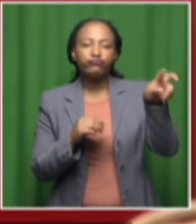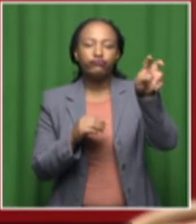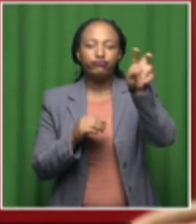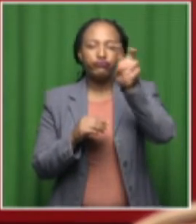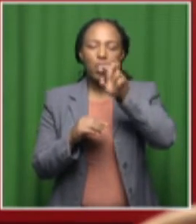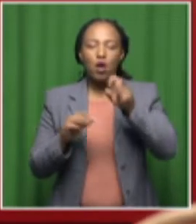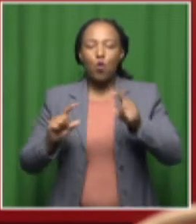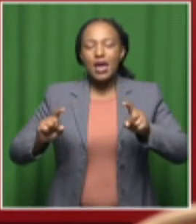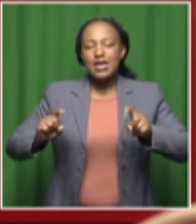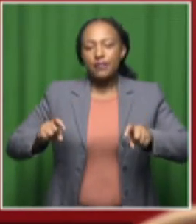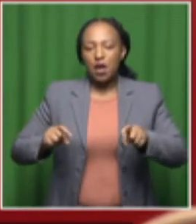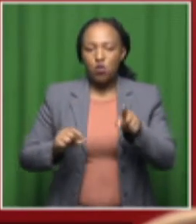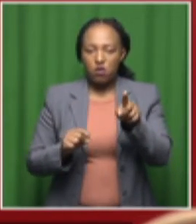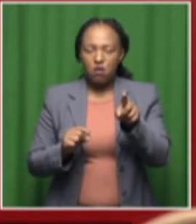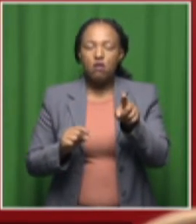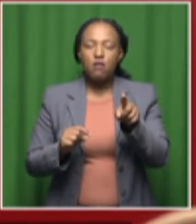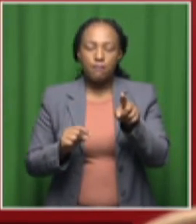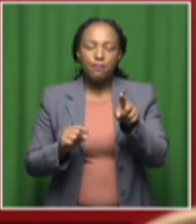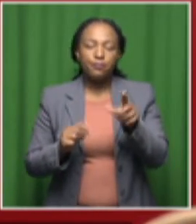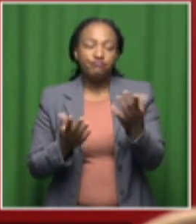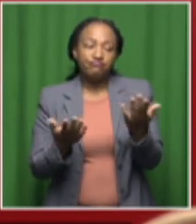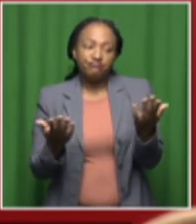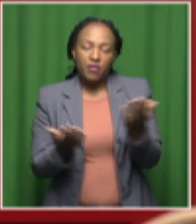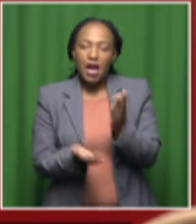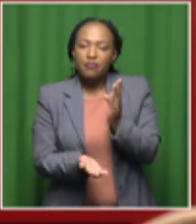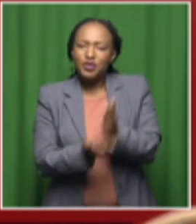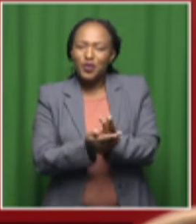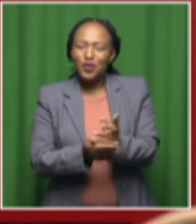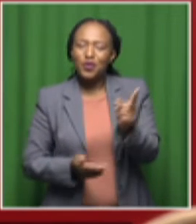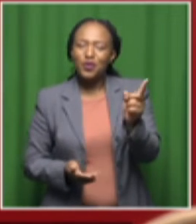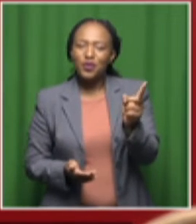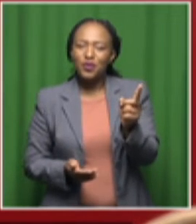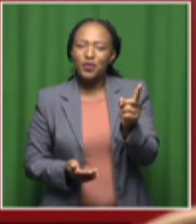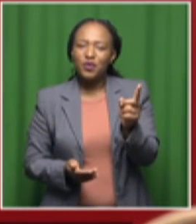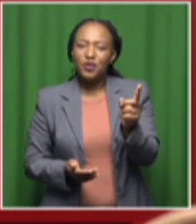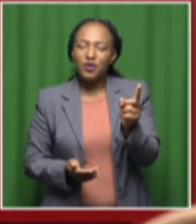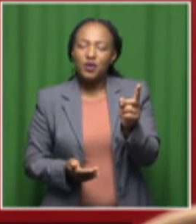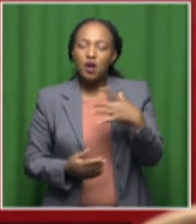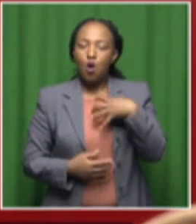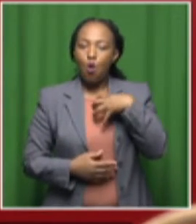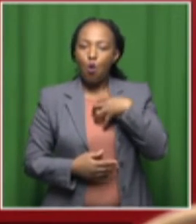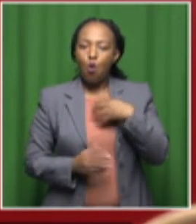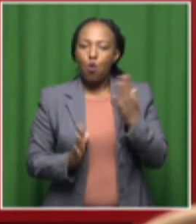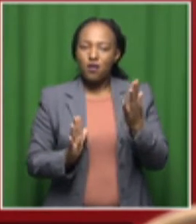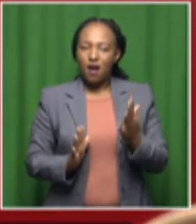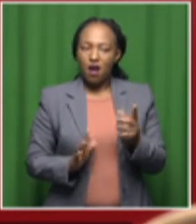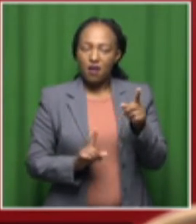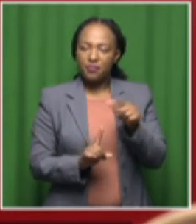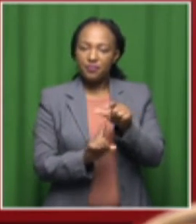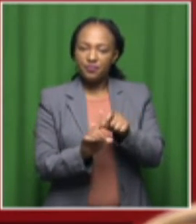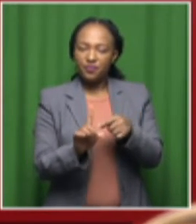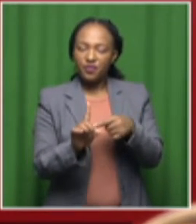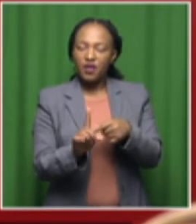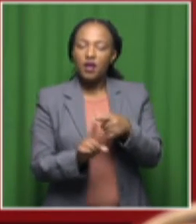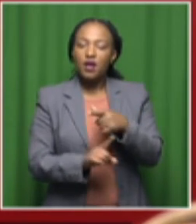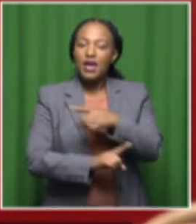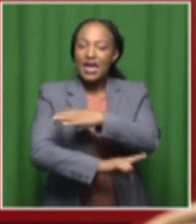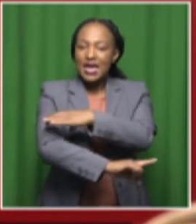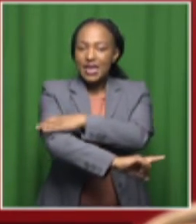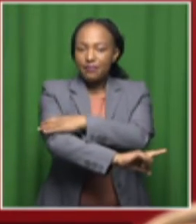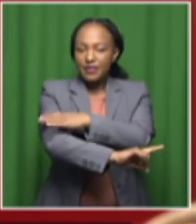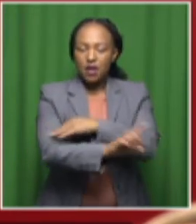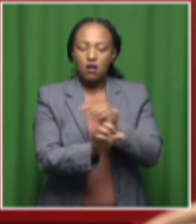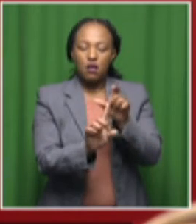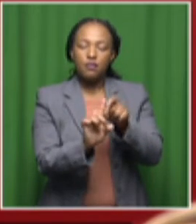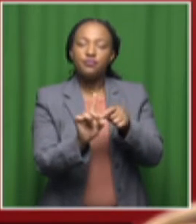So I'm sure the owner, Captain Stefan Bulo, will tell you more about that. But